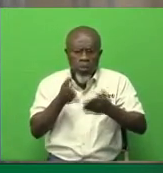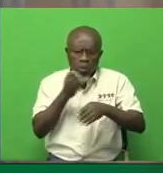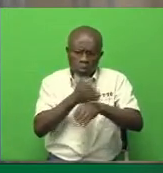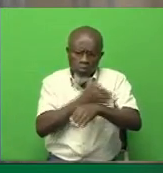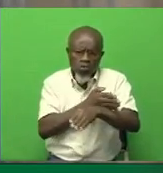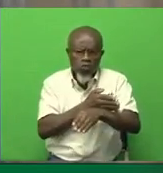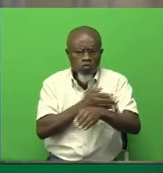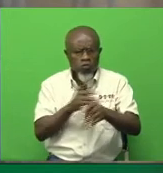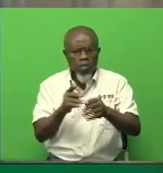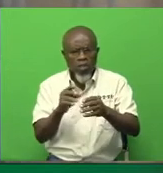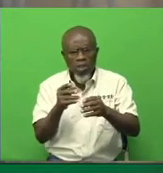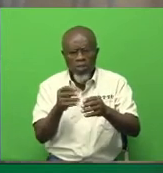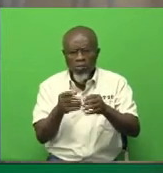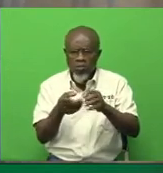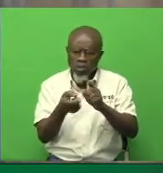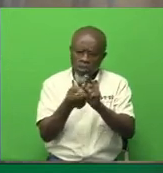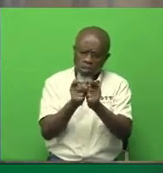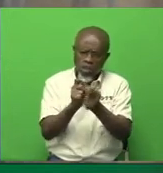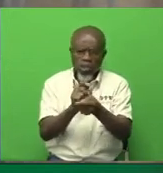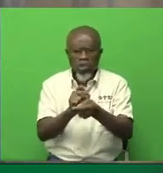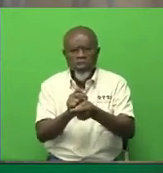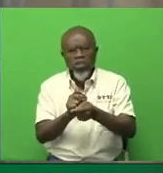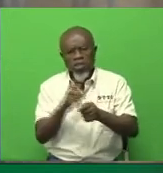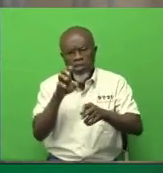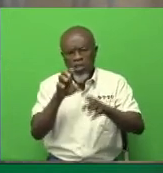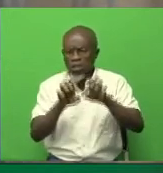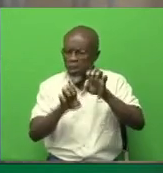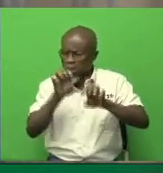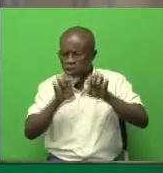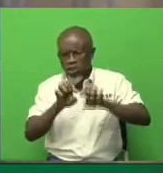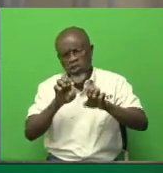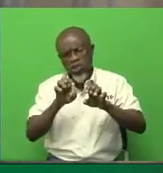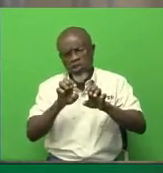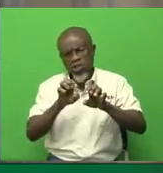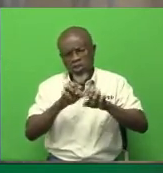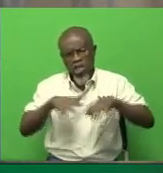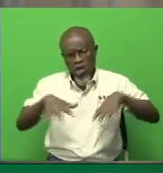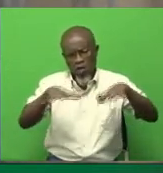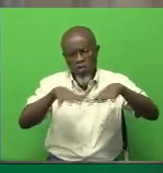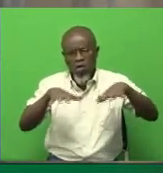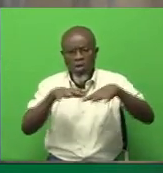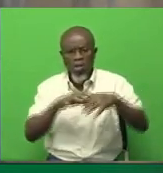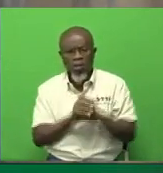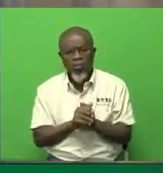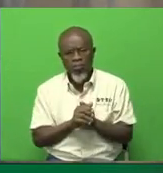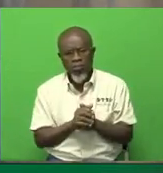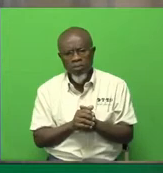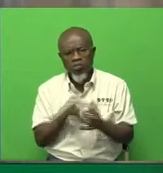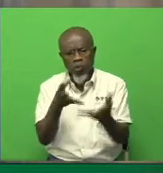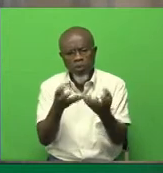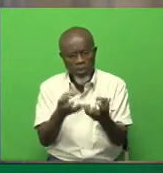resuscitate the energy sector if you want to keep it as an engine of our economy